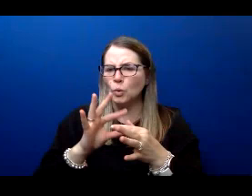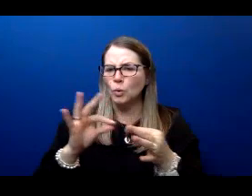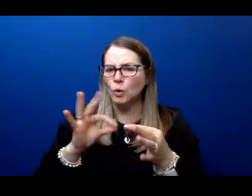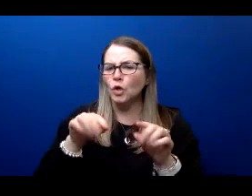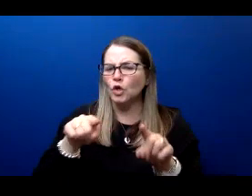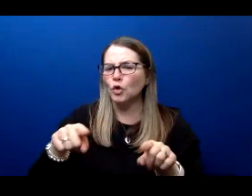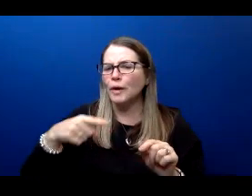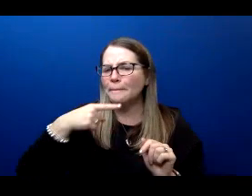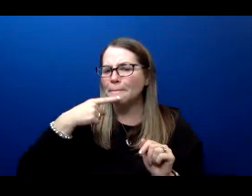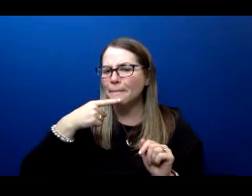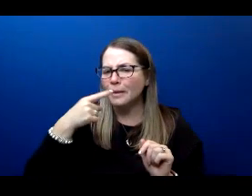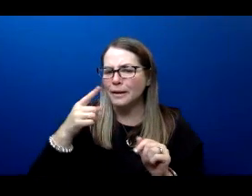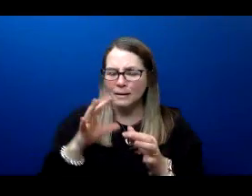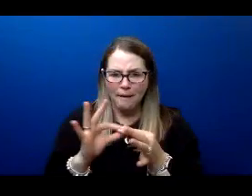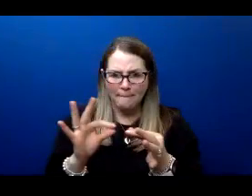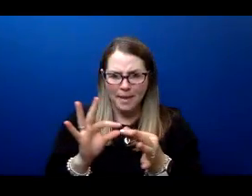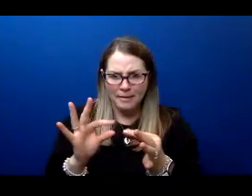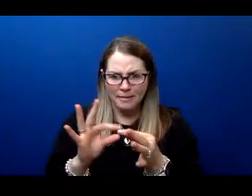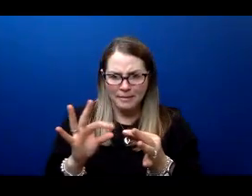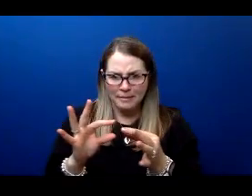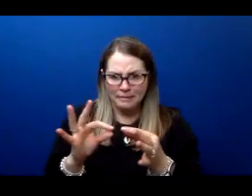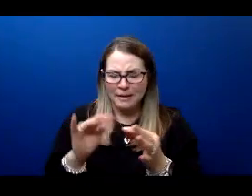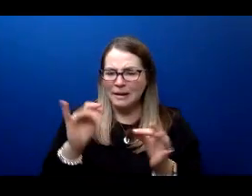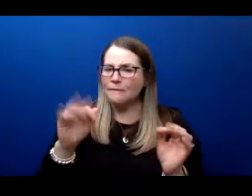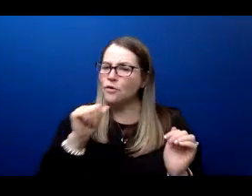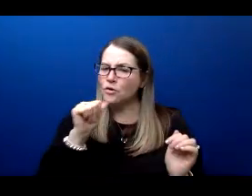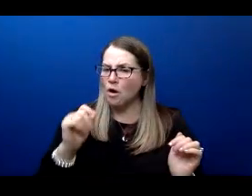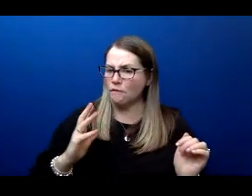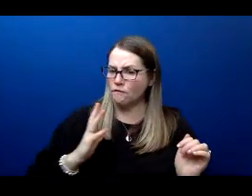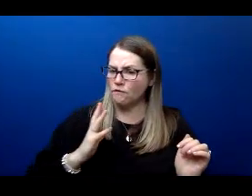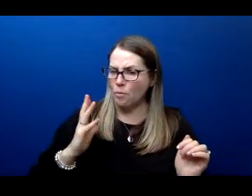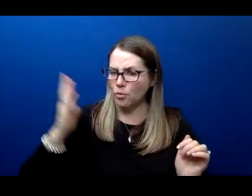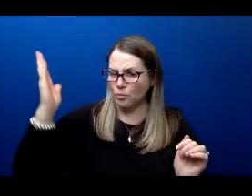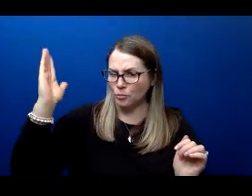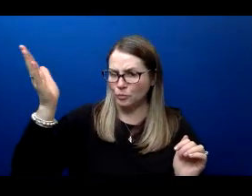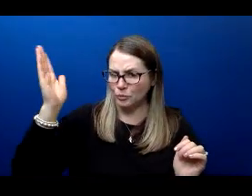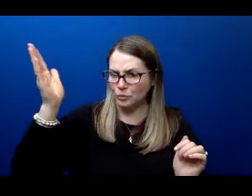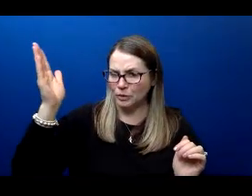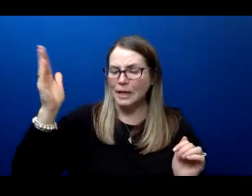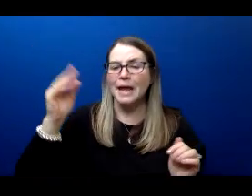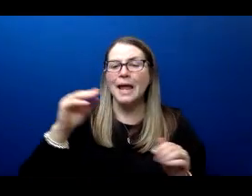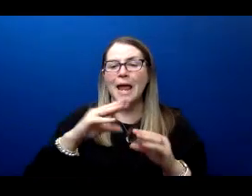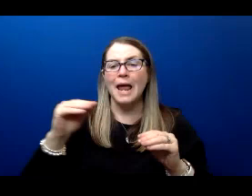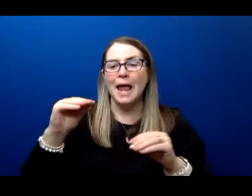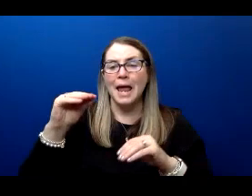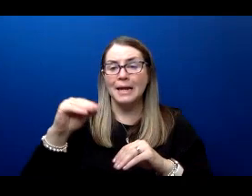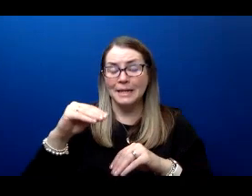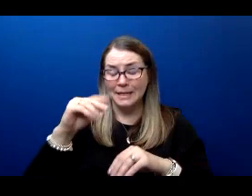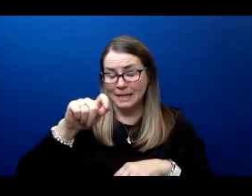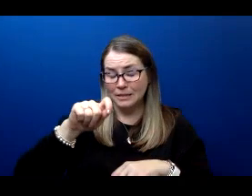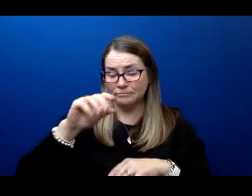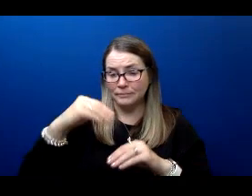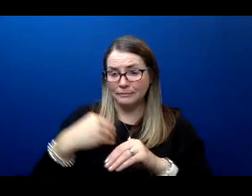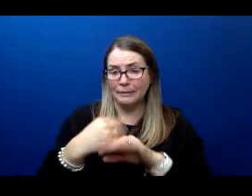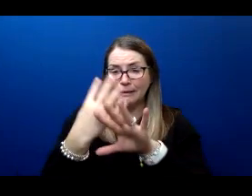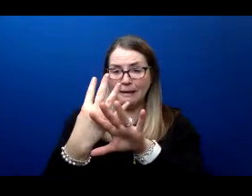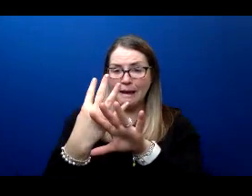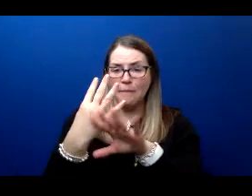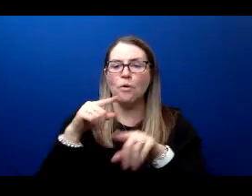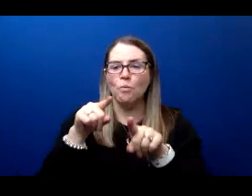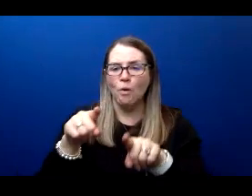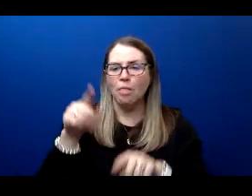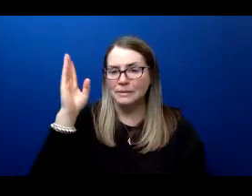a formal presentation. And again, only engage your cameras while you're speaking. For those that are planning to